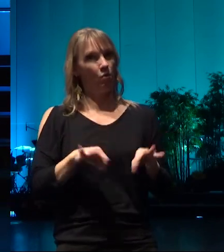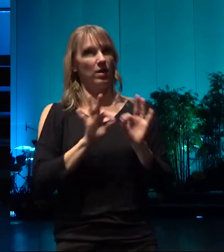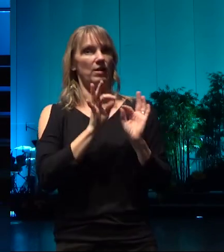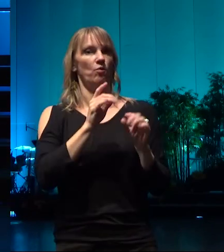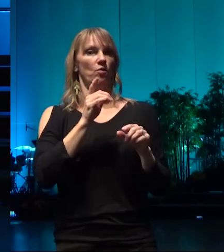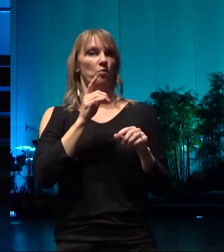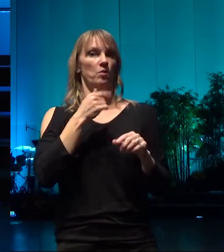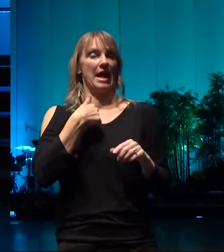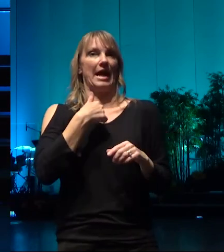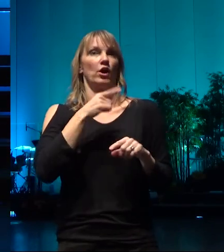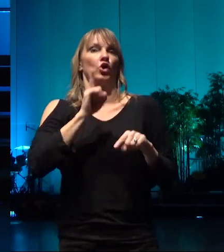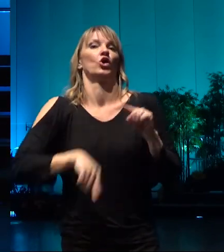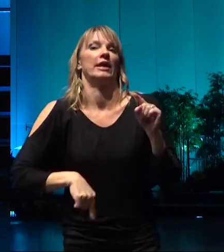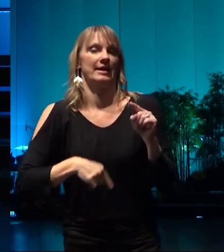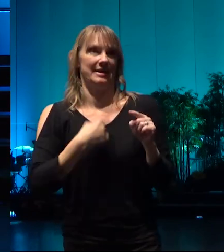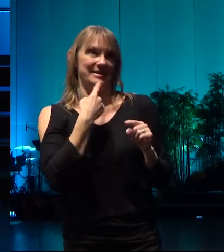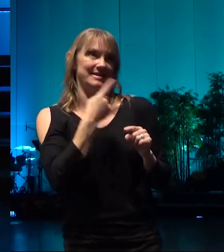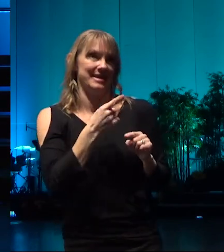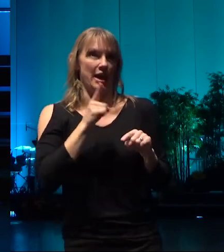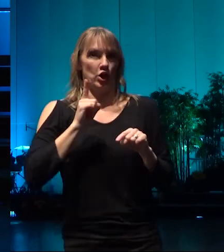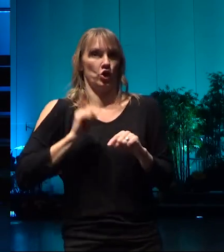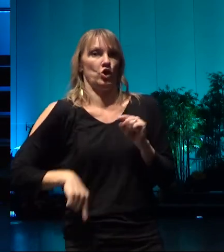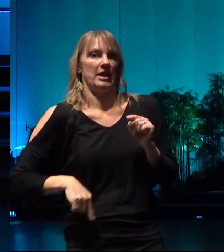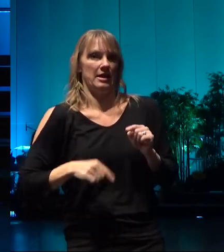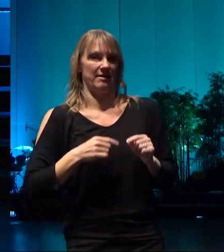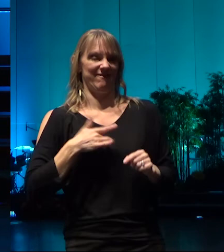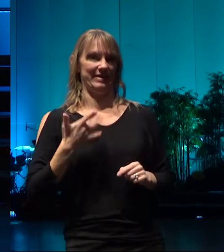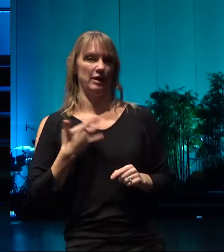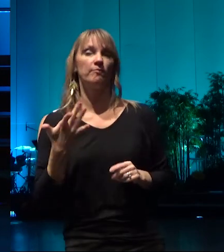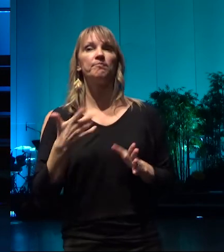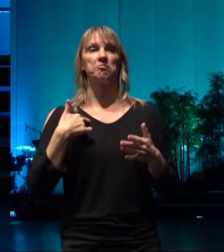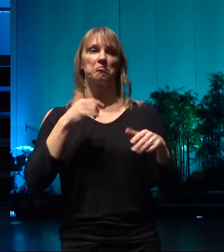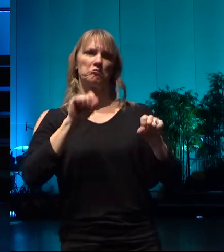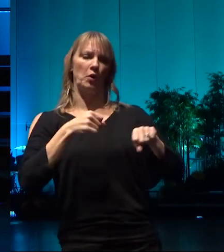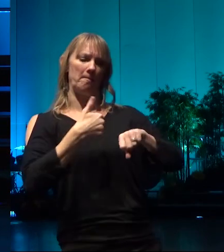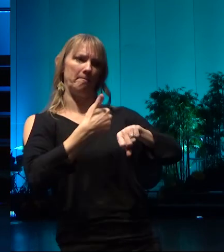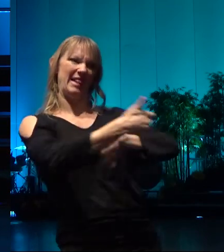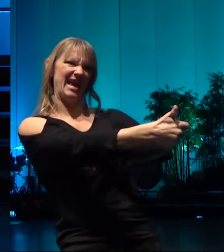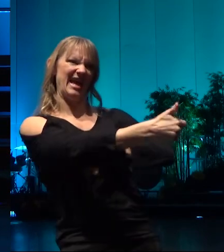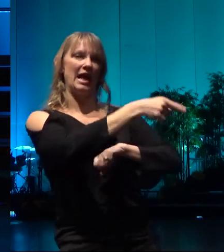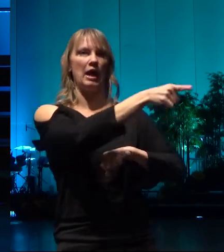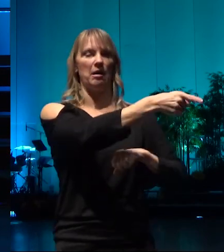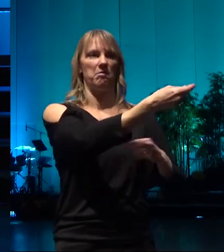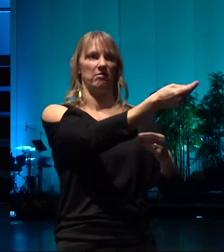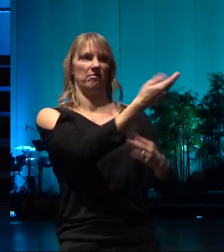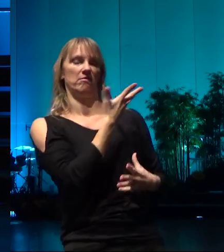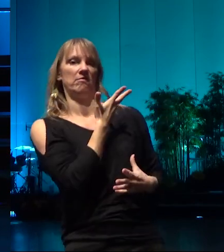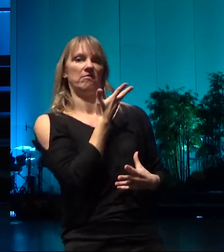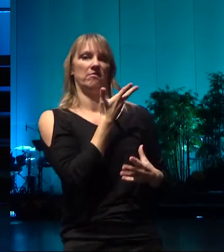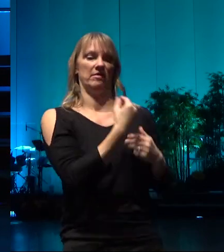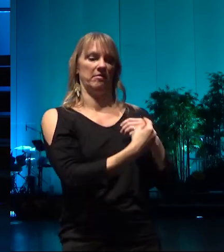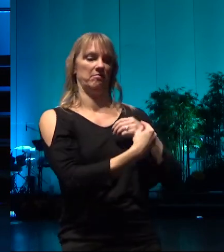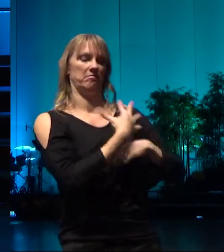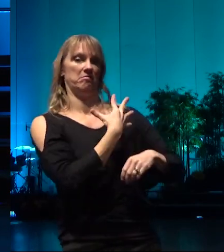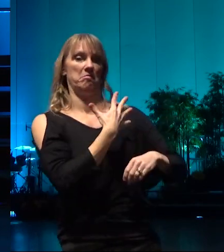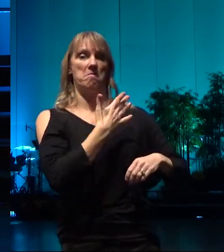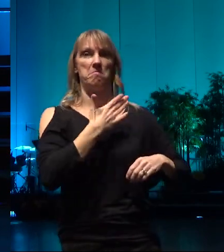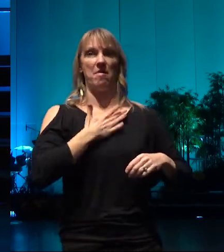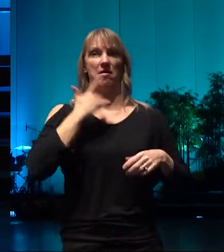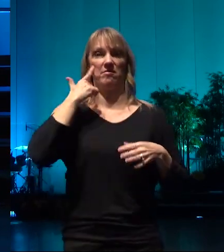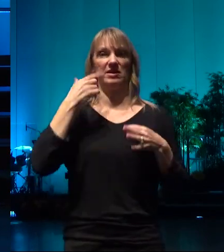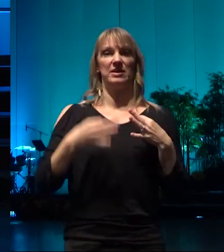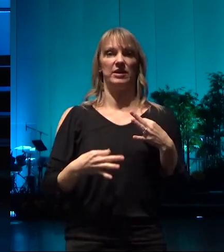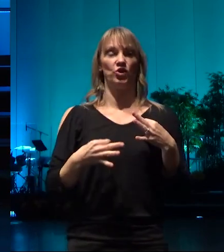to feel and say. Now, I can certainly blame or say that he contributed greatly to